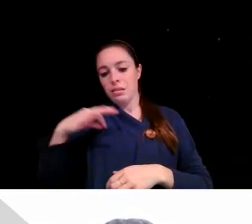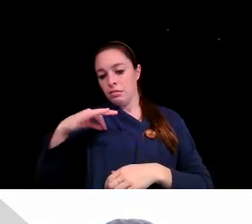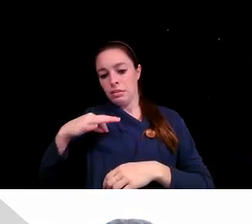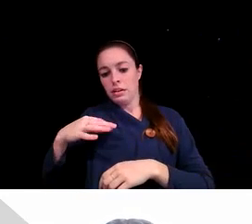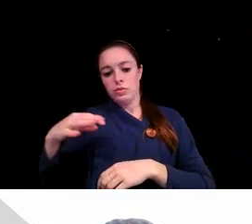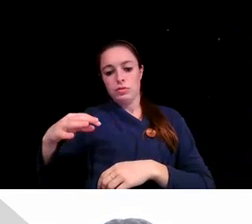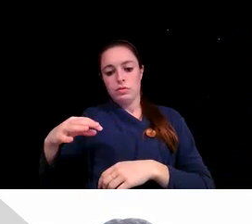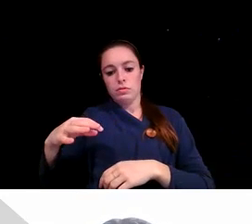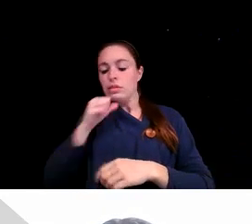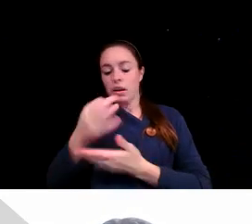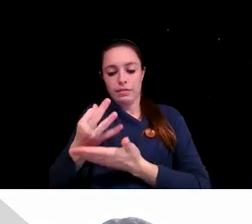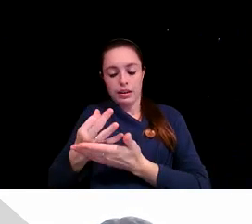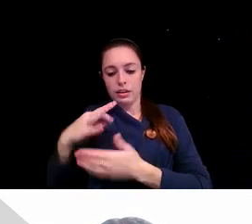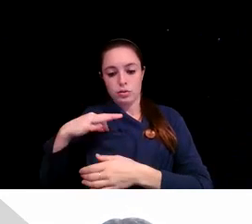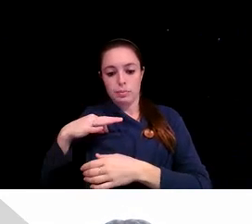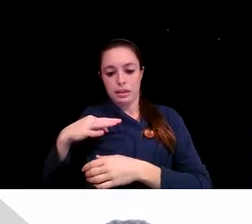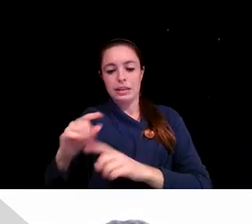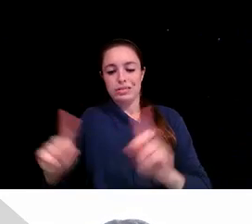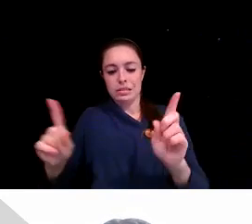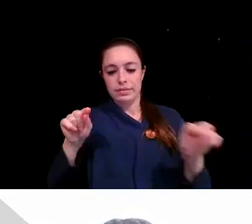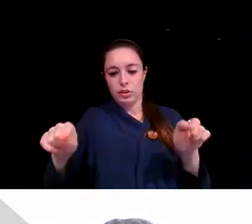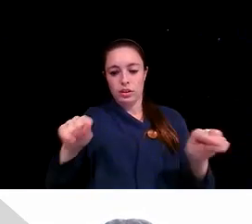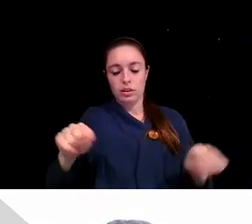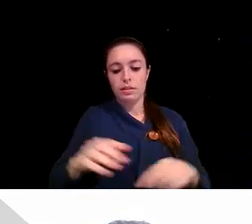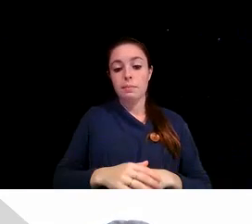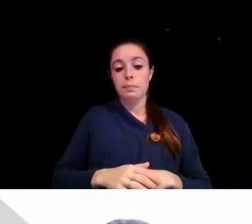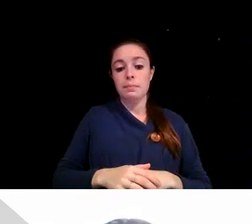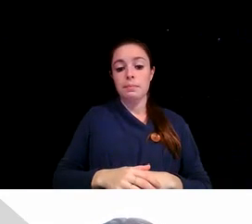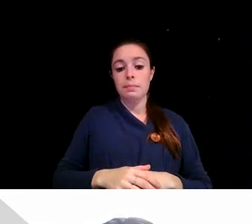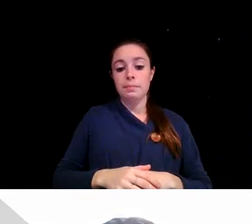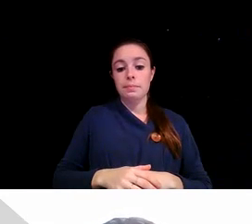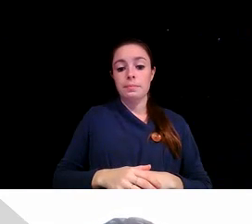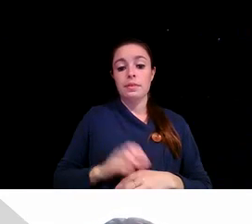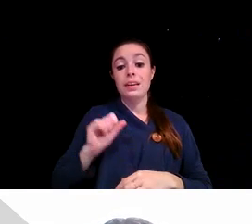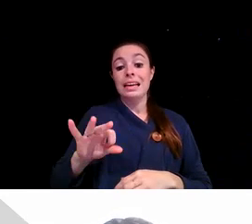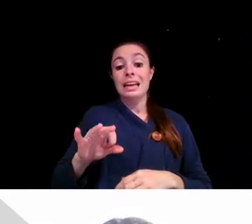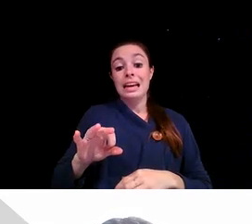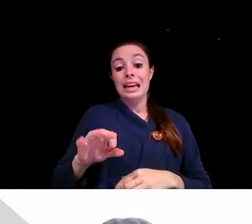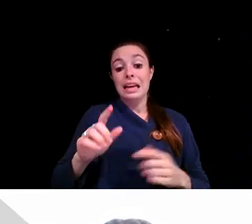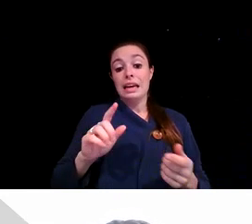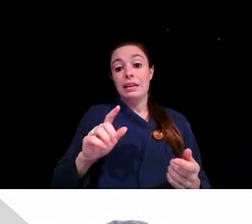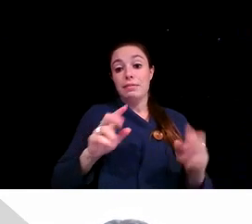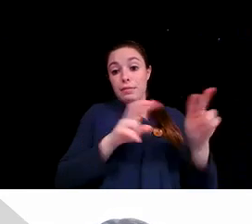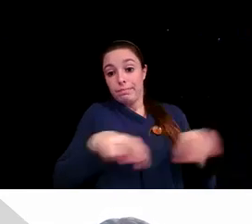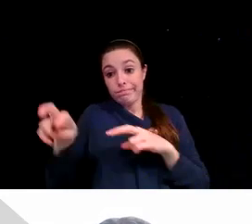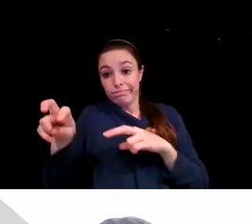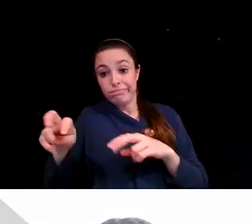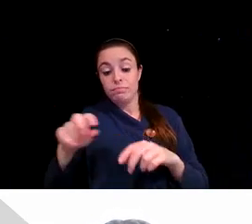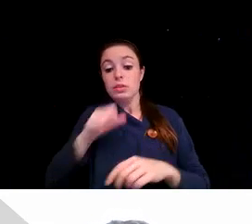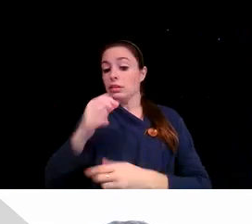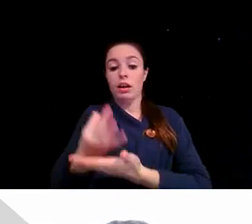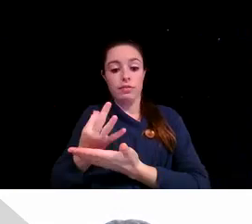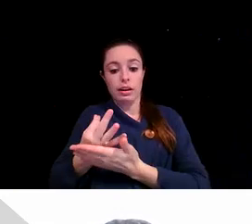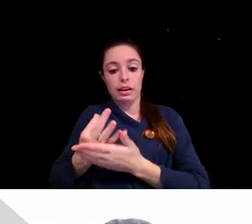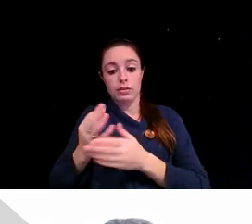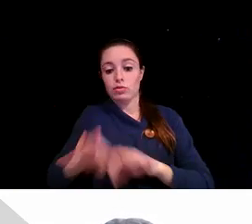application from financial to non-financial, this would also take away your essential plan coverage because essential plan